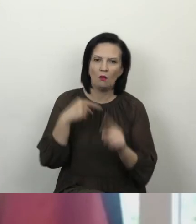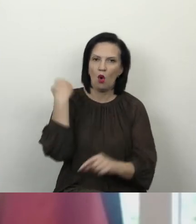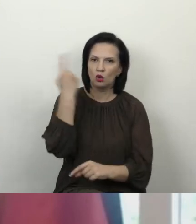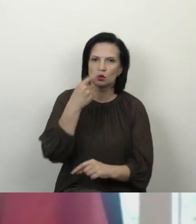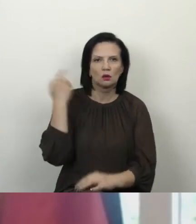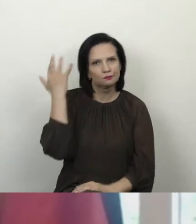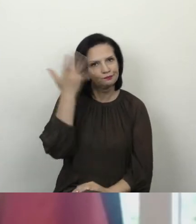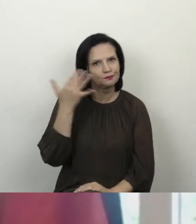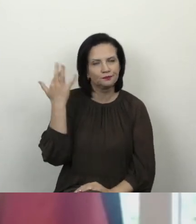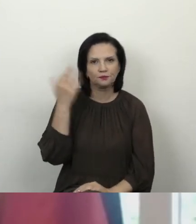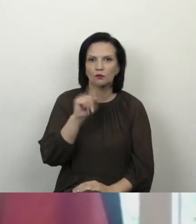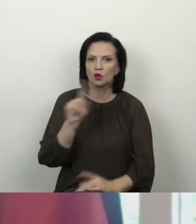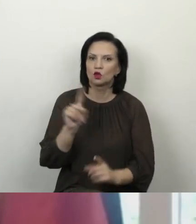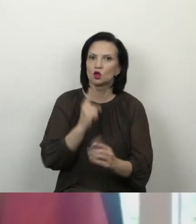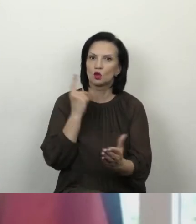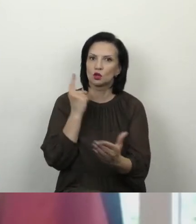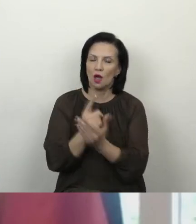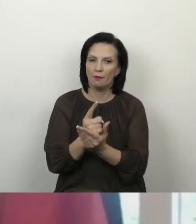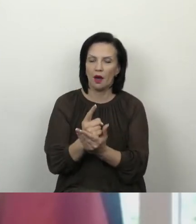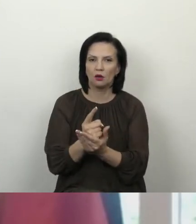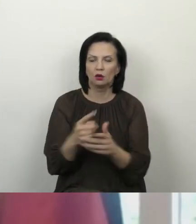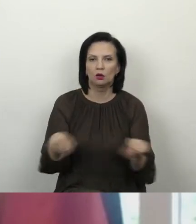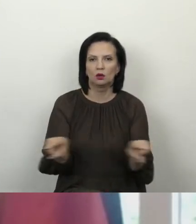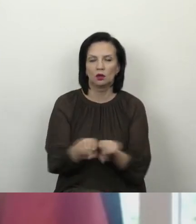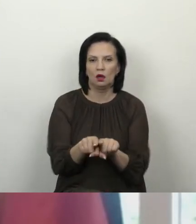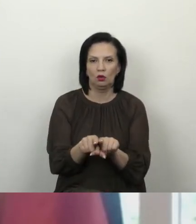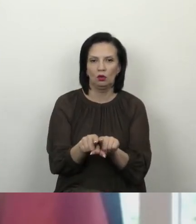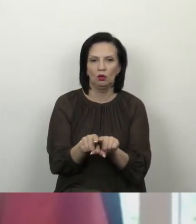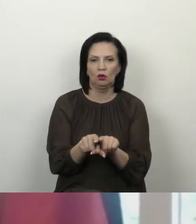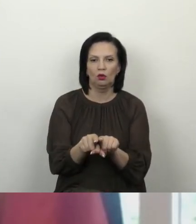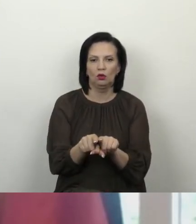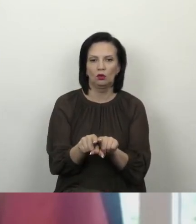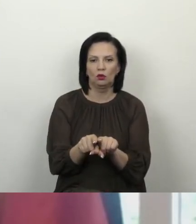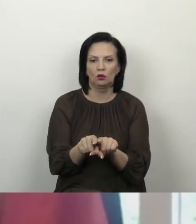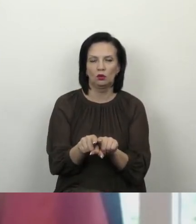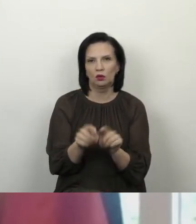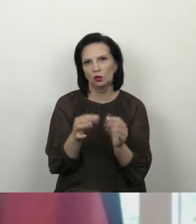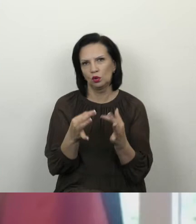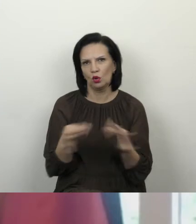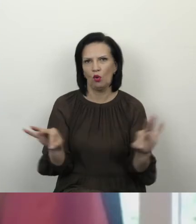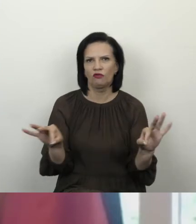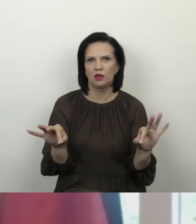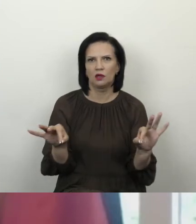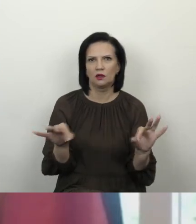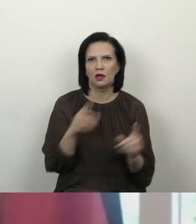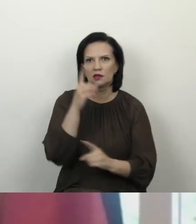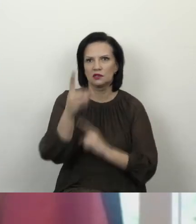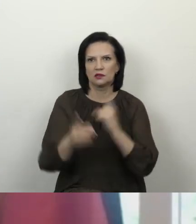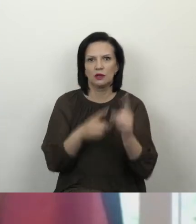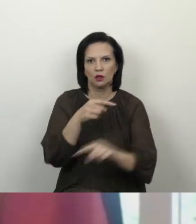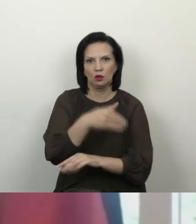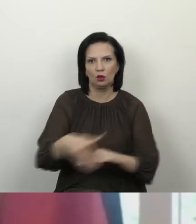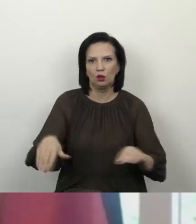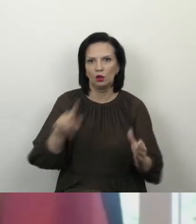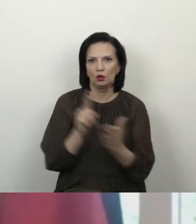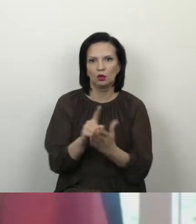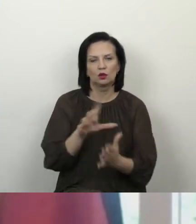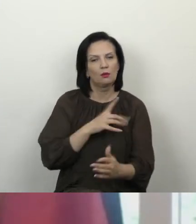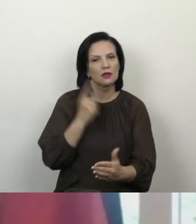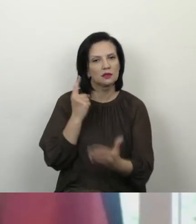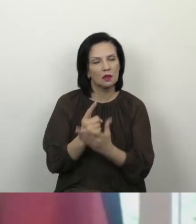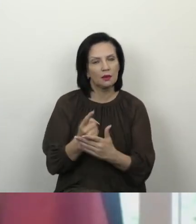had been violated. In this decision, the Constitutional Court also formulated